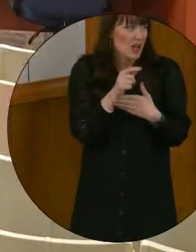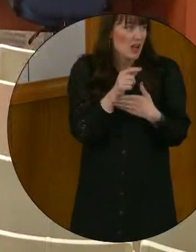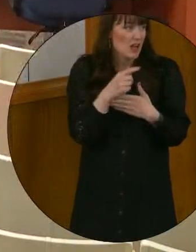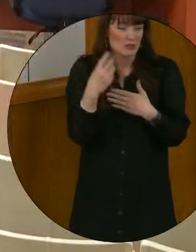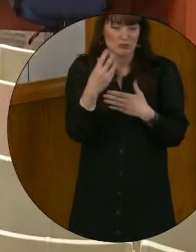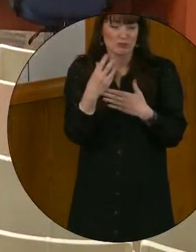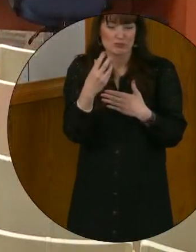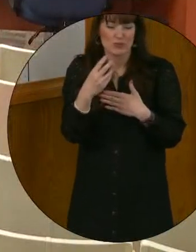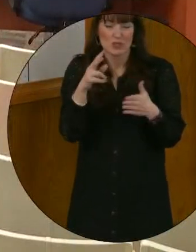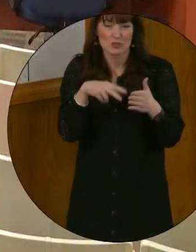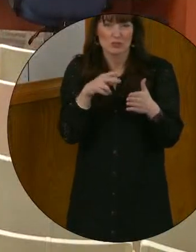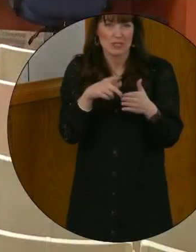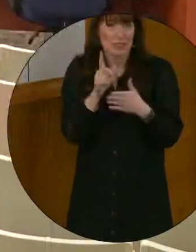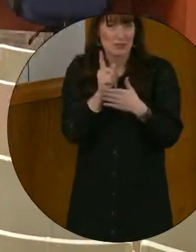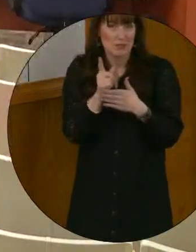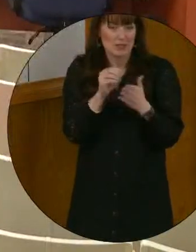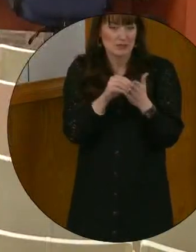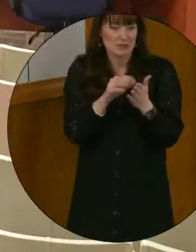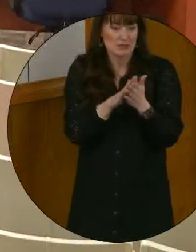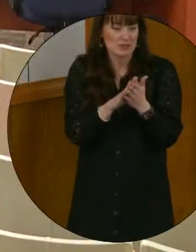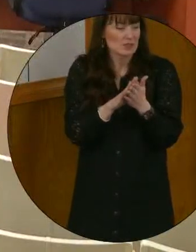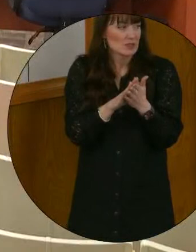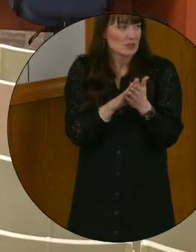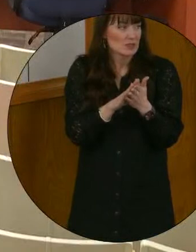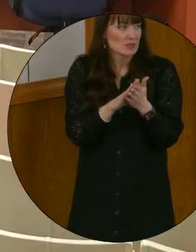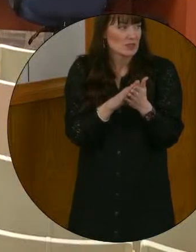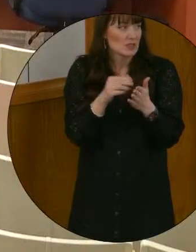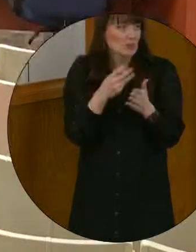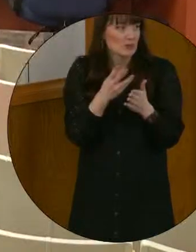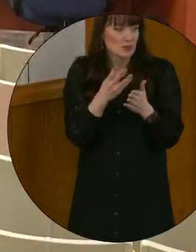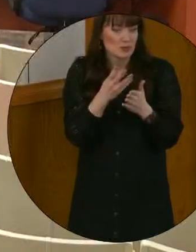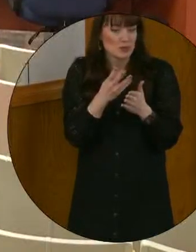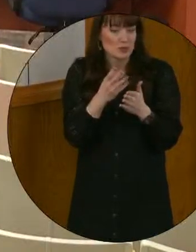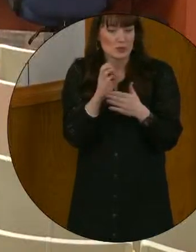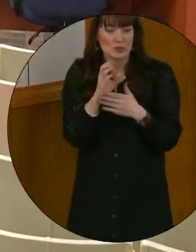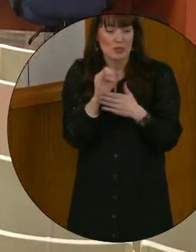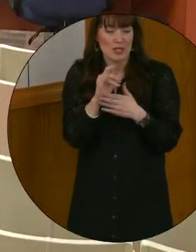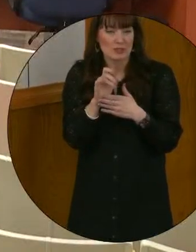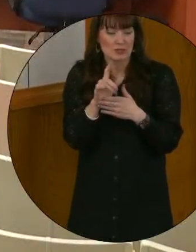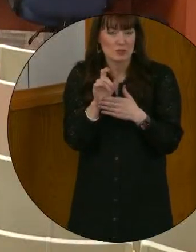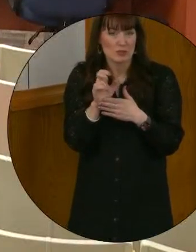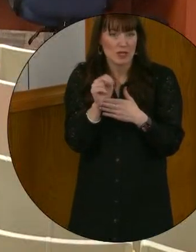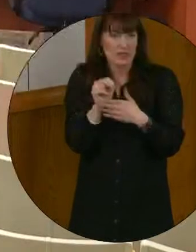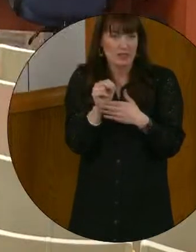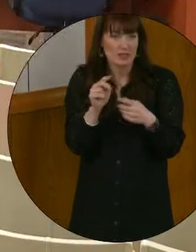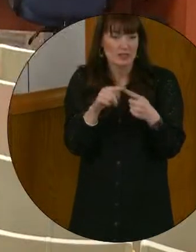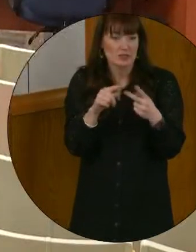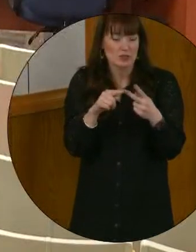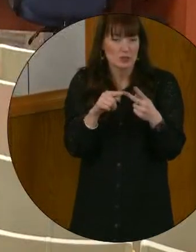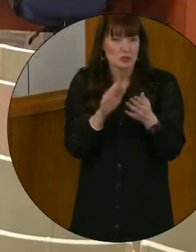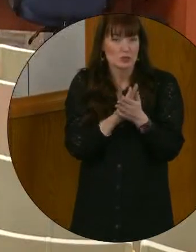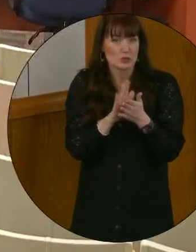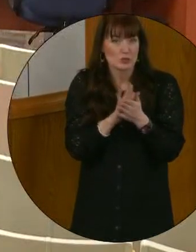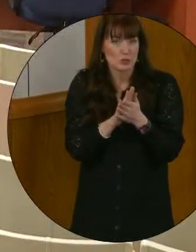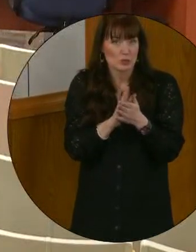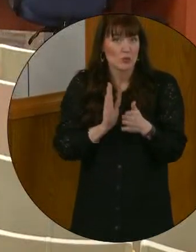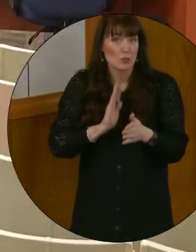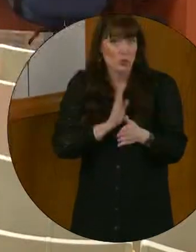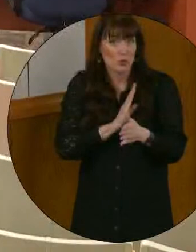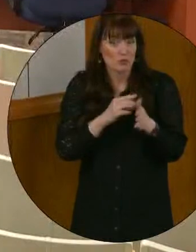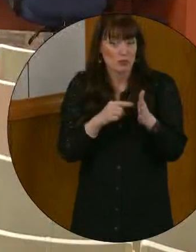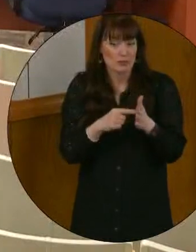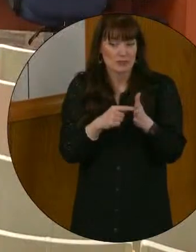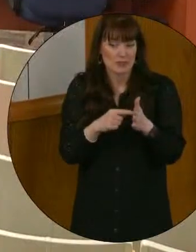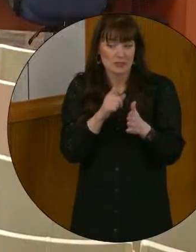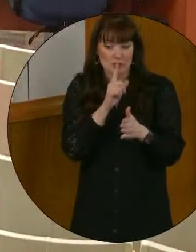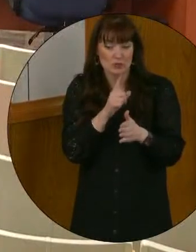read the minutes. It's typically a few city council members, county commission, school board representative, and